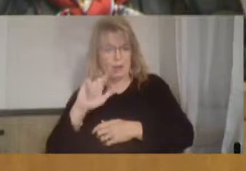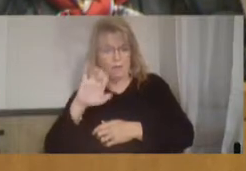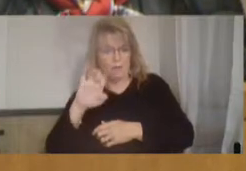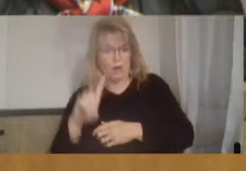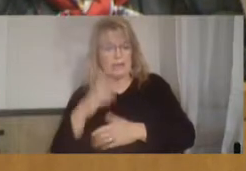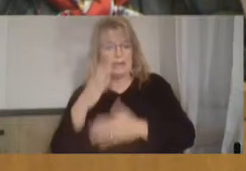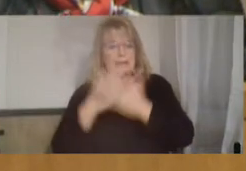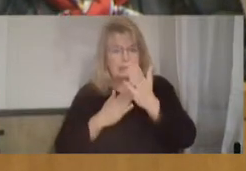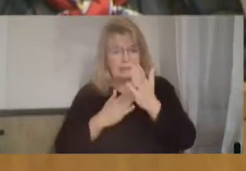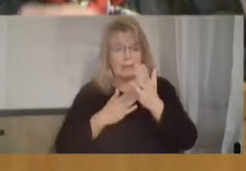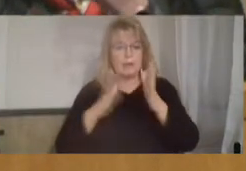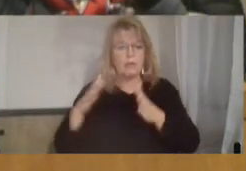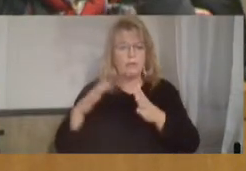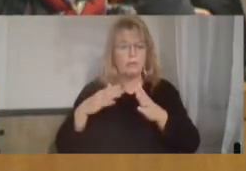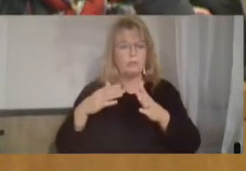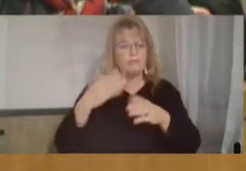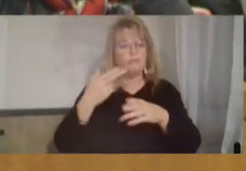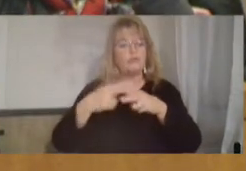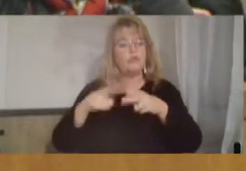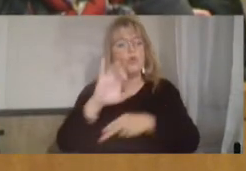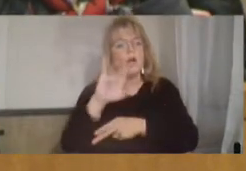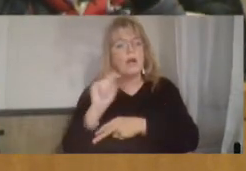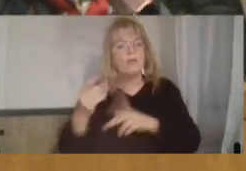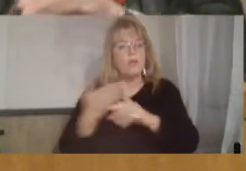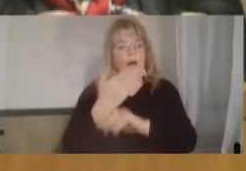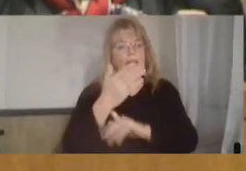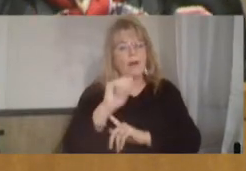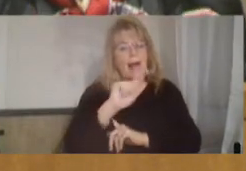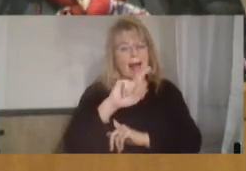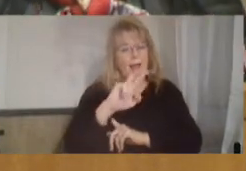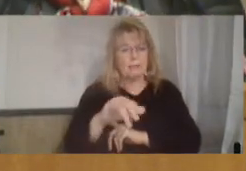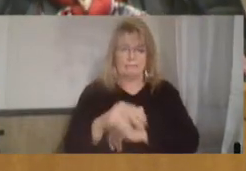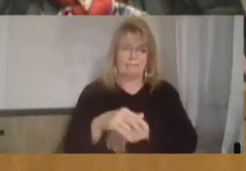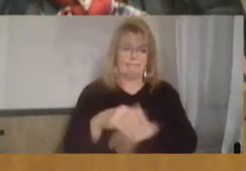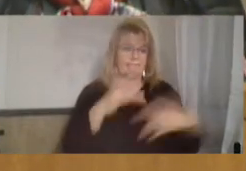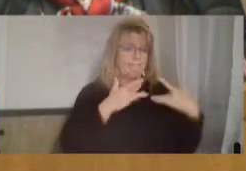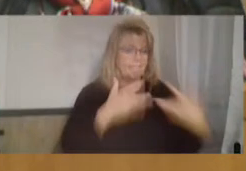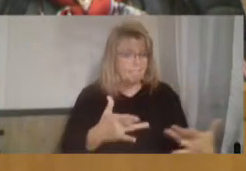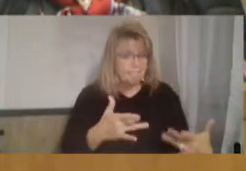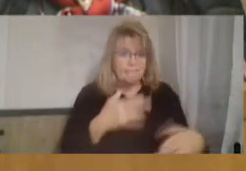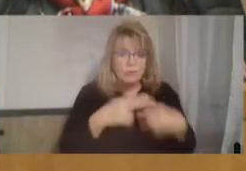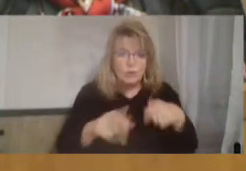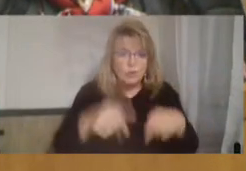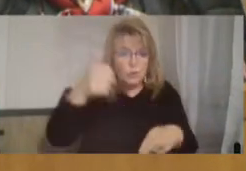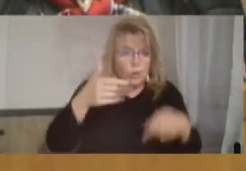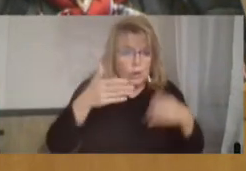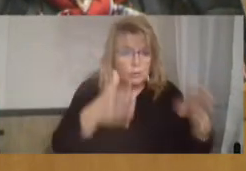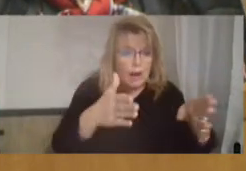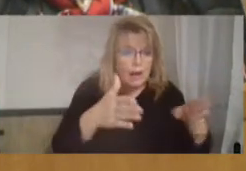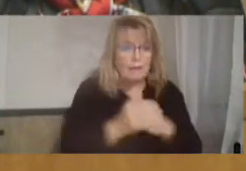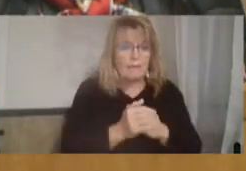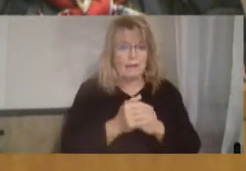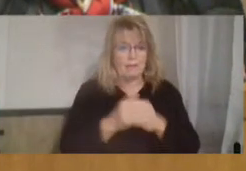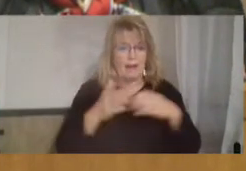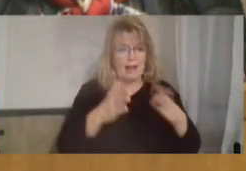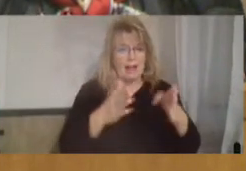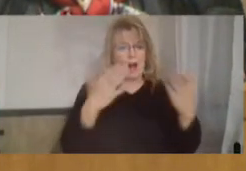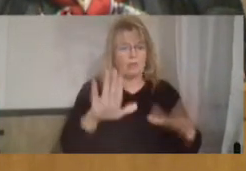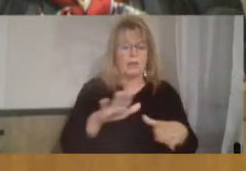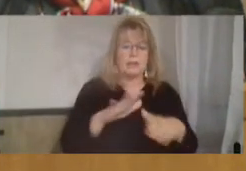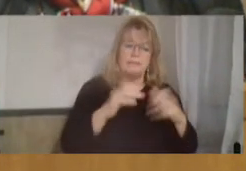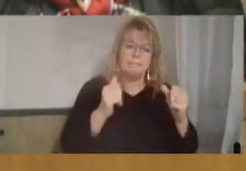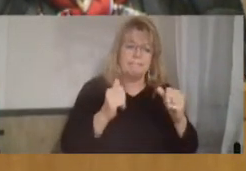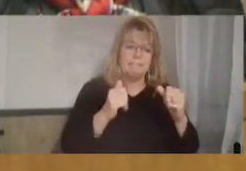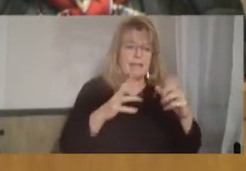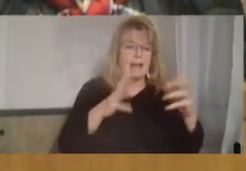through our alley as people naturally take the shortest route between Scott and Kenilworth. Our alley has already suffered extensive